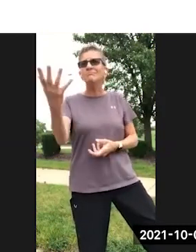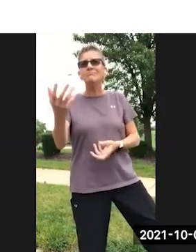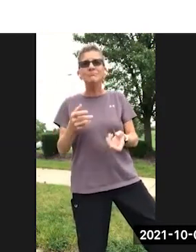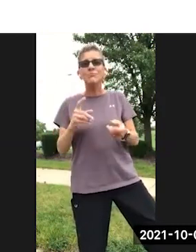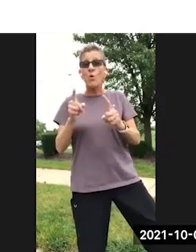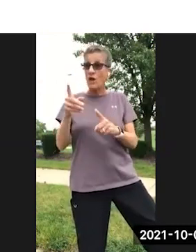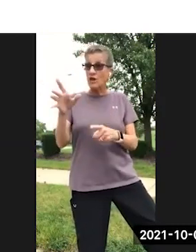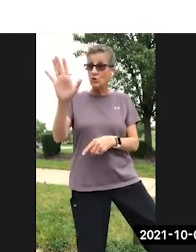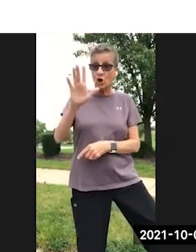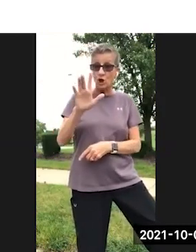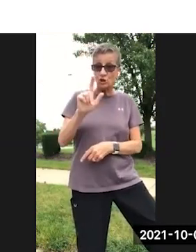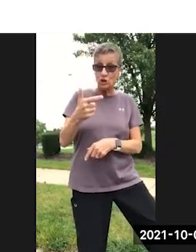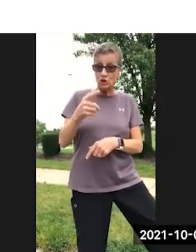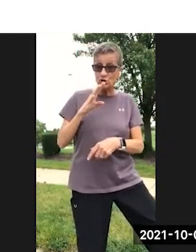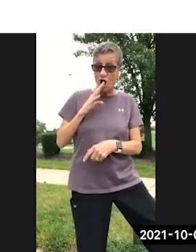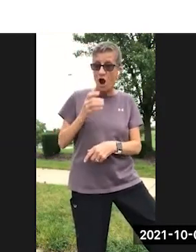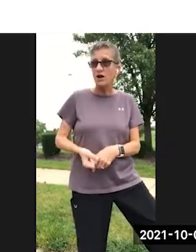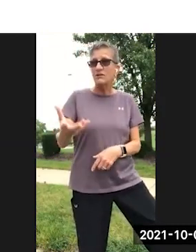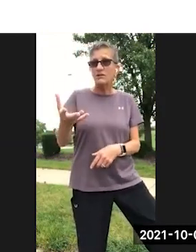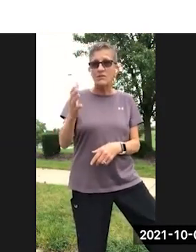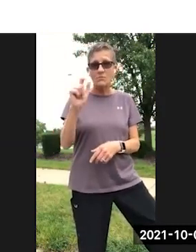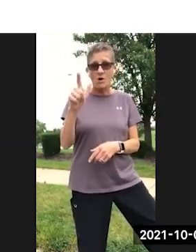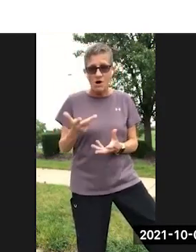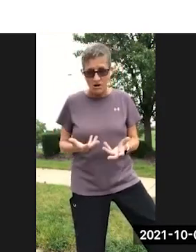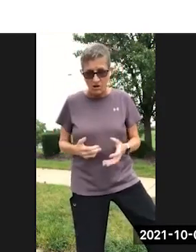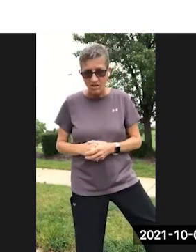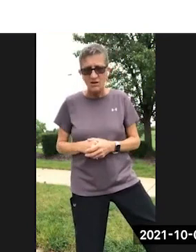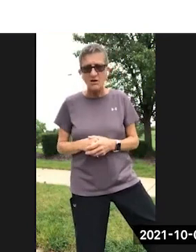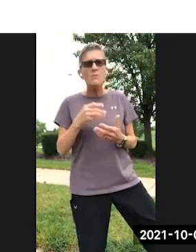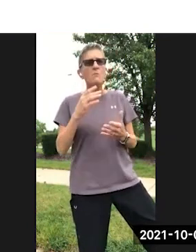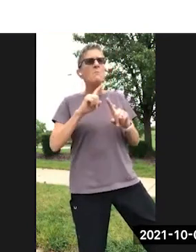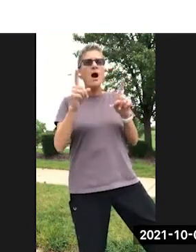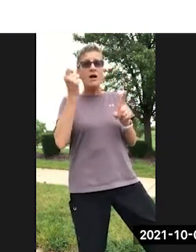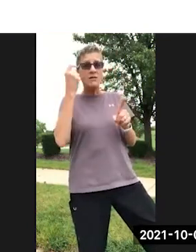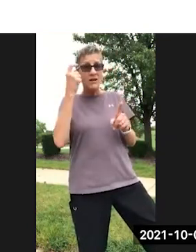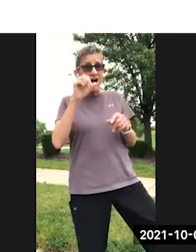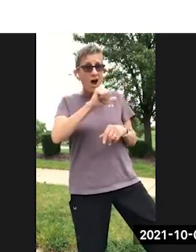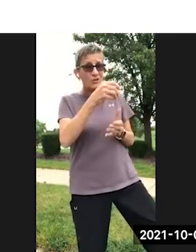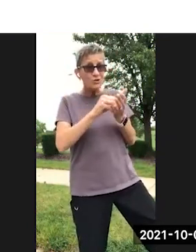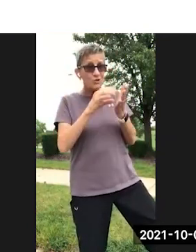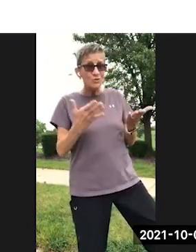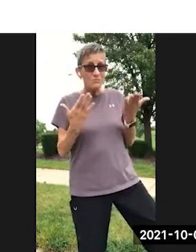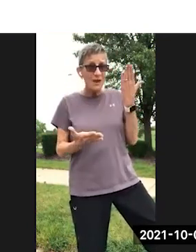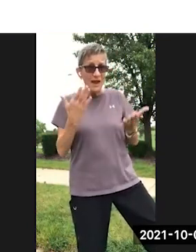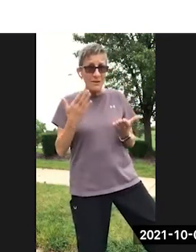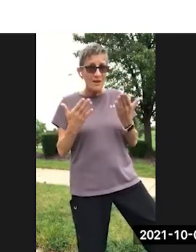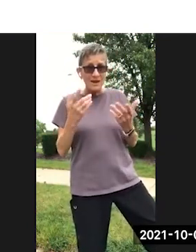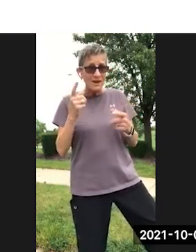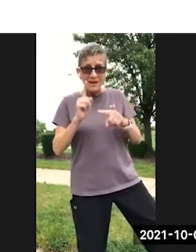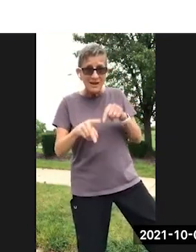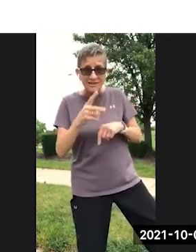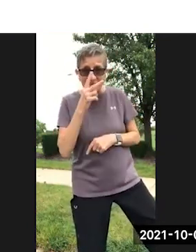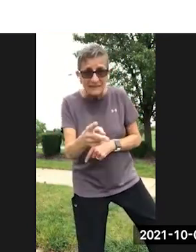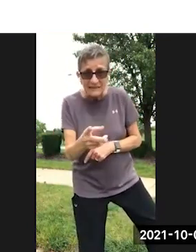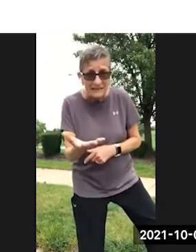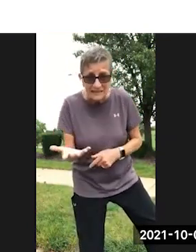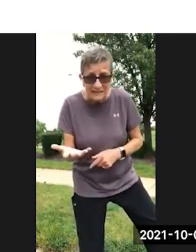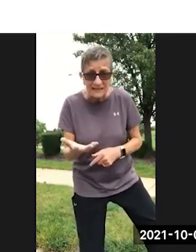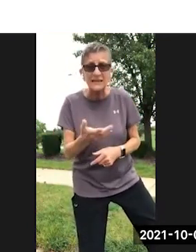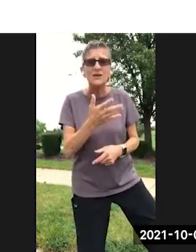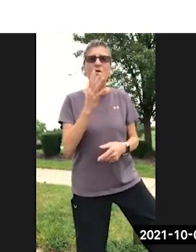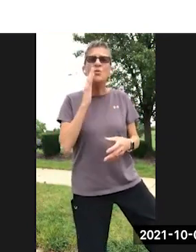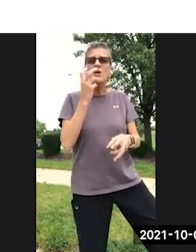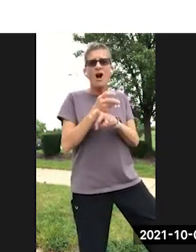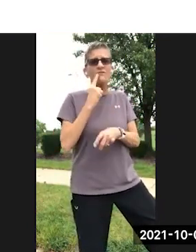to speak. However, for students who may be visually impaired, such a small object can be extremely difficult to